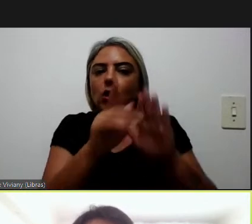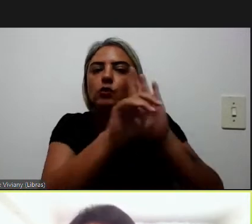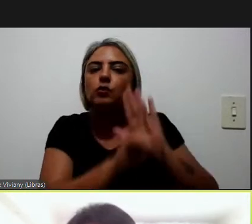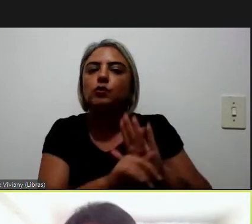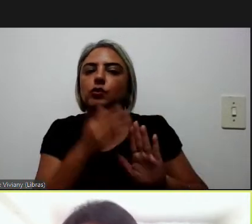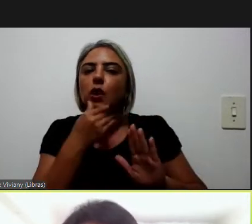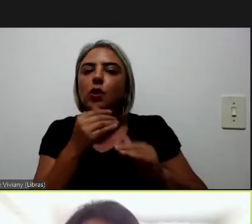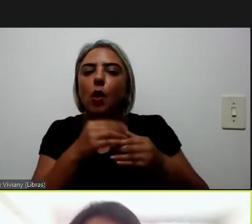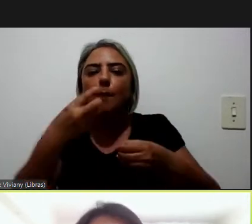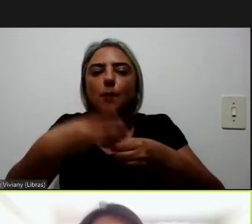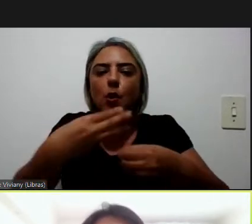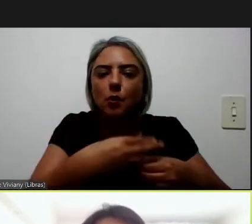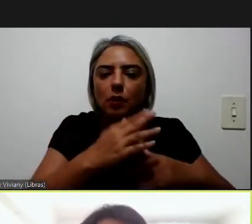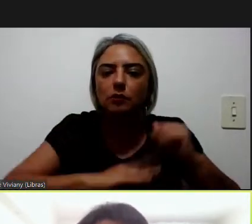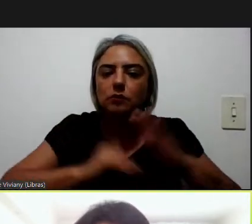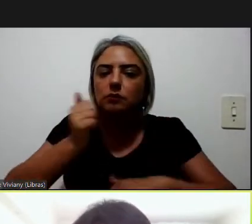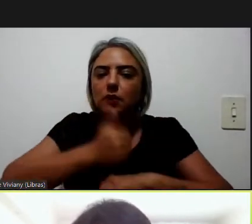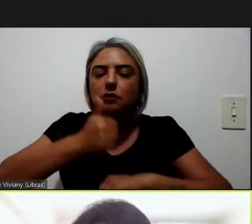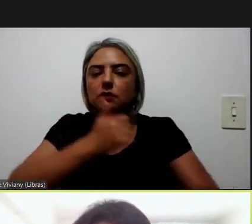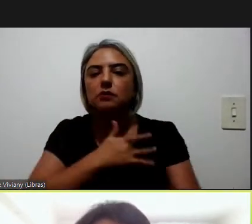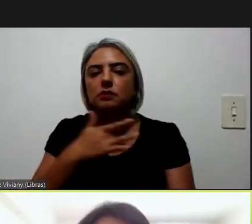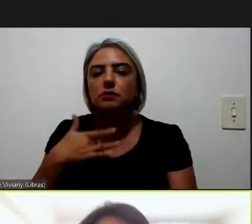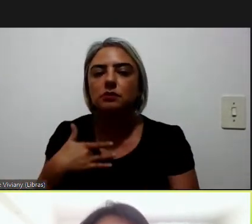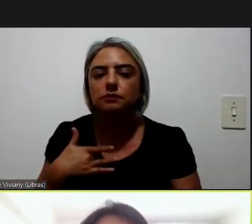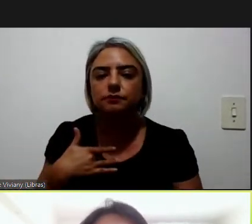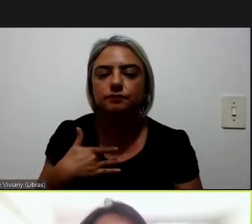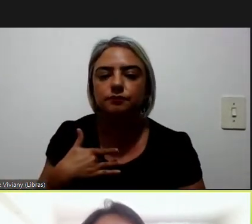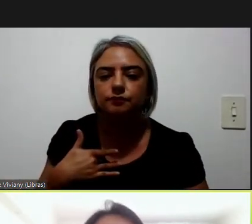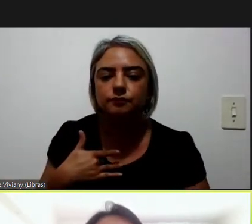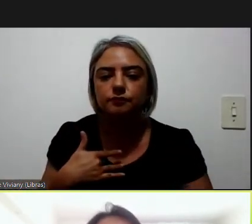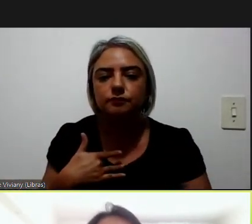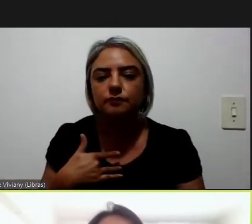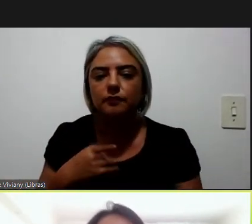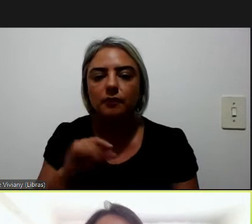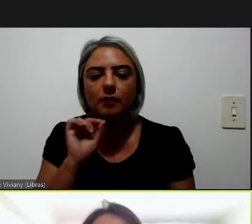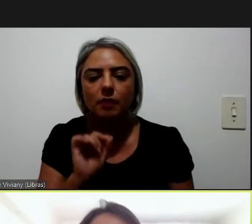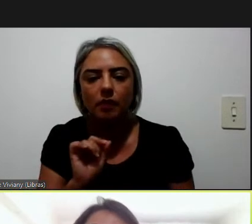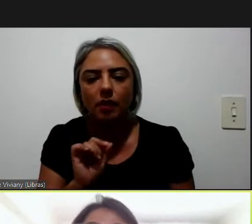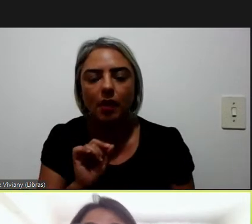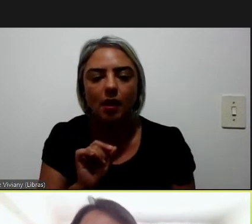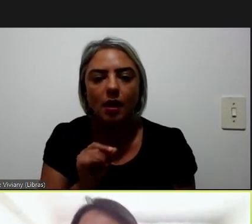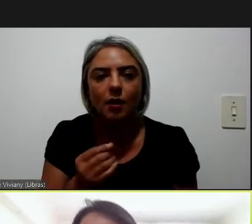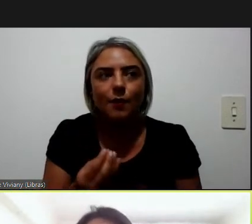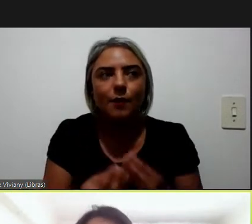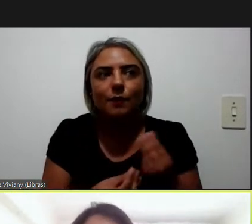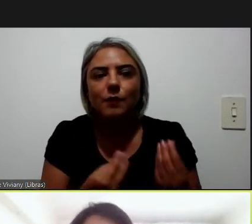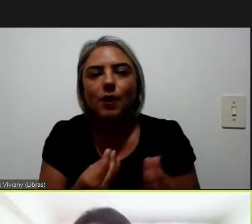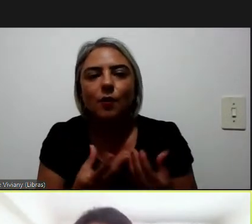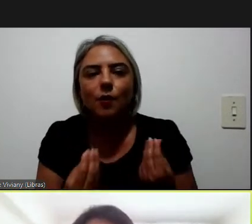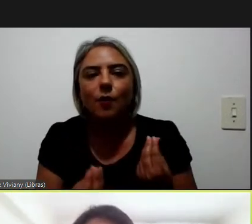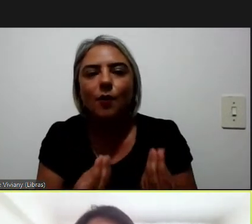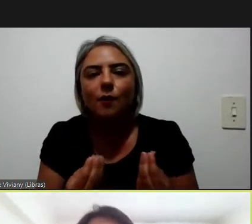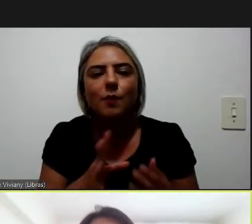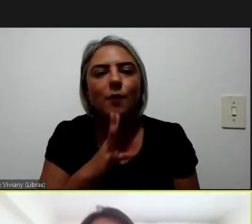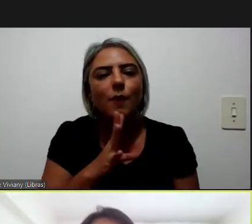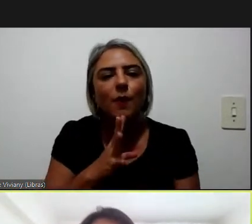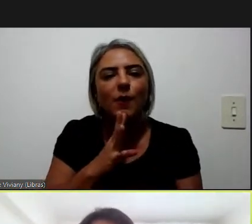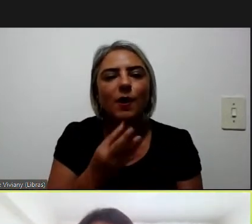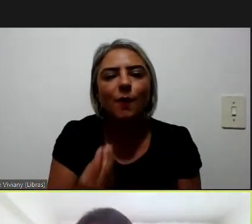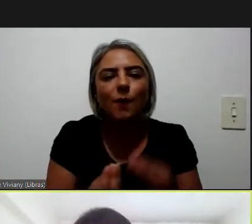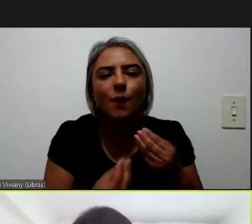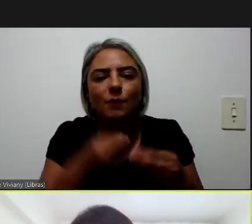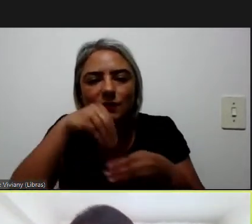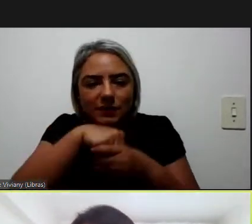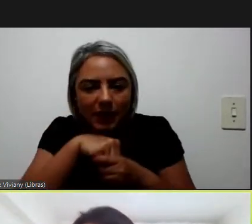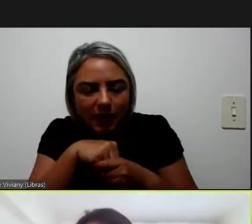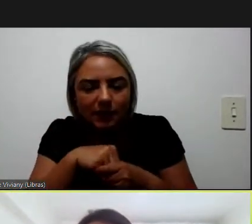the manager, in the municipality, the health professionals, alongside the community. How to know